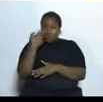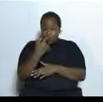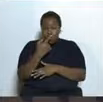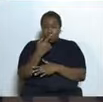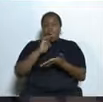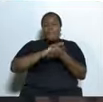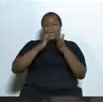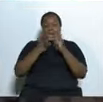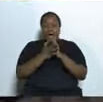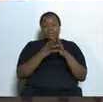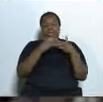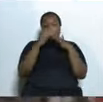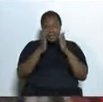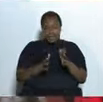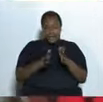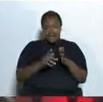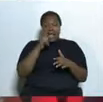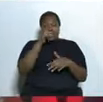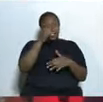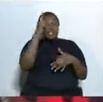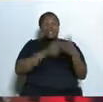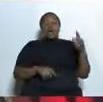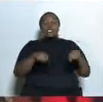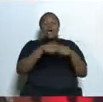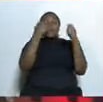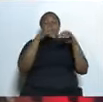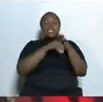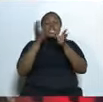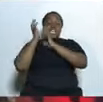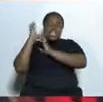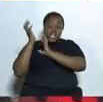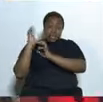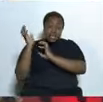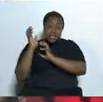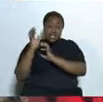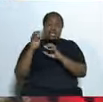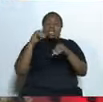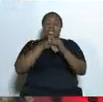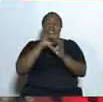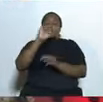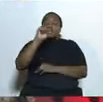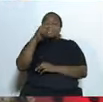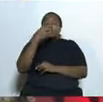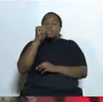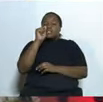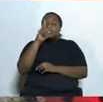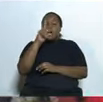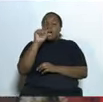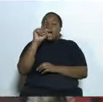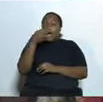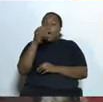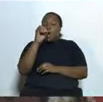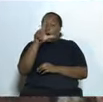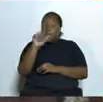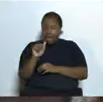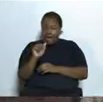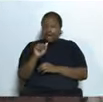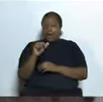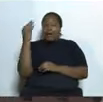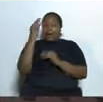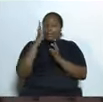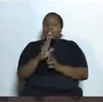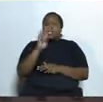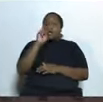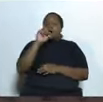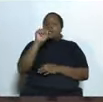messiah. That's what happened in Shakahola. That's what happened with this Pastor McIntosh, Pastor McKenzie. He became the cult's